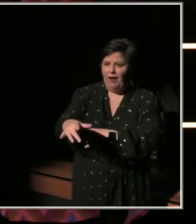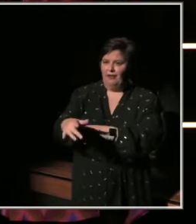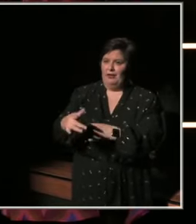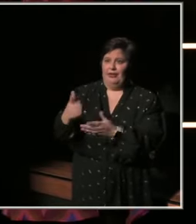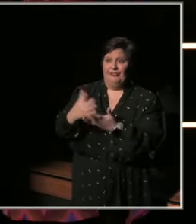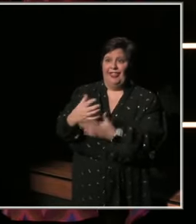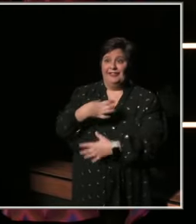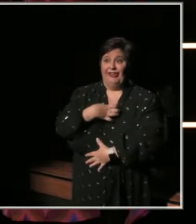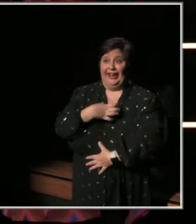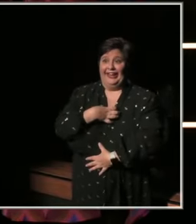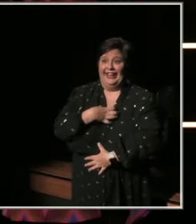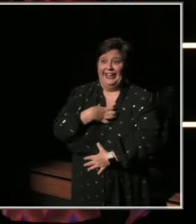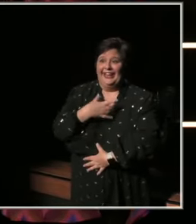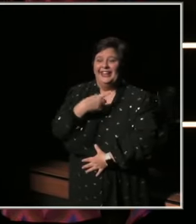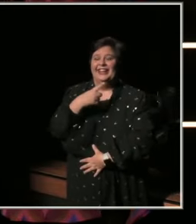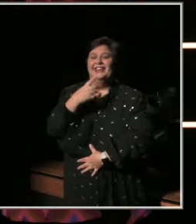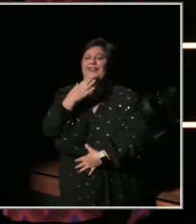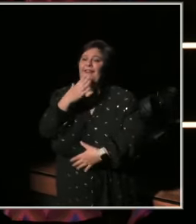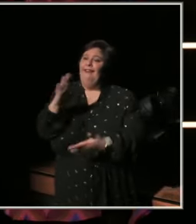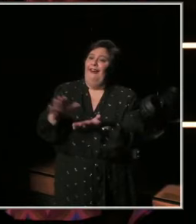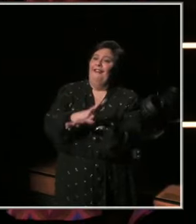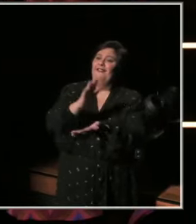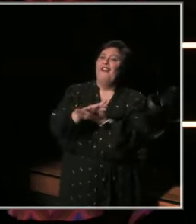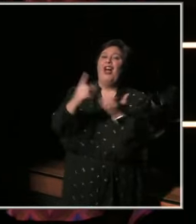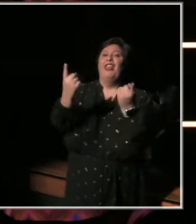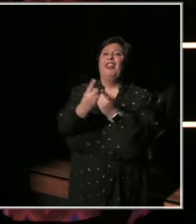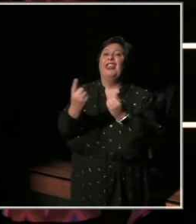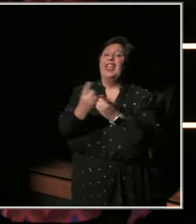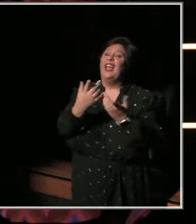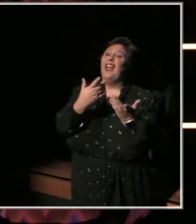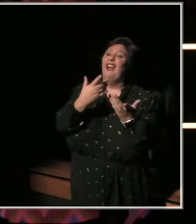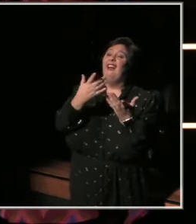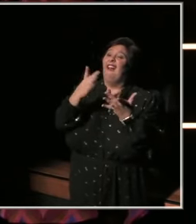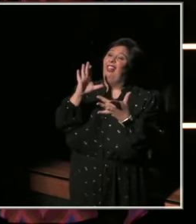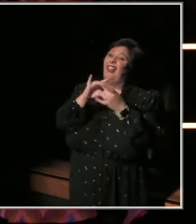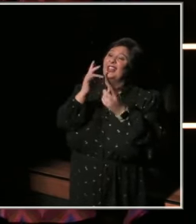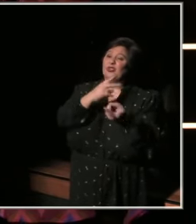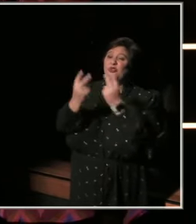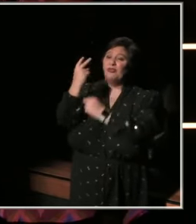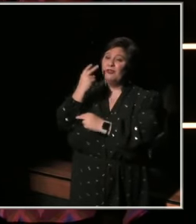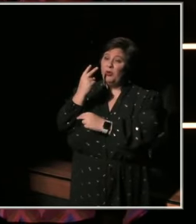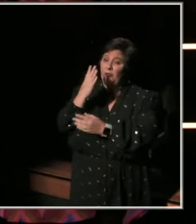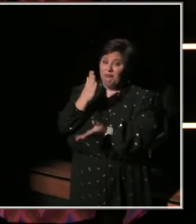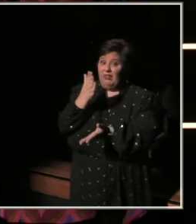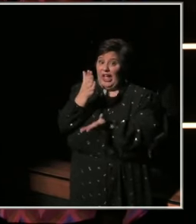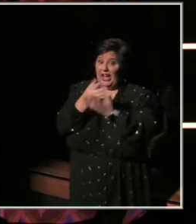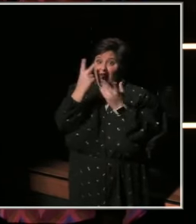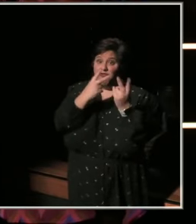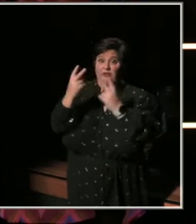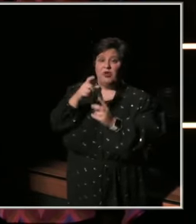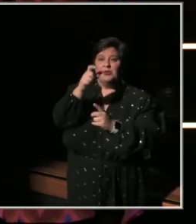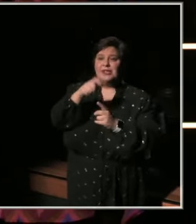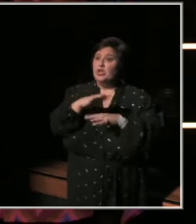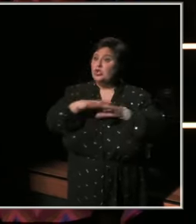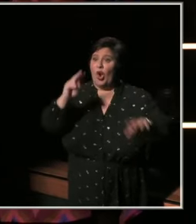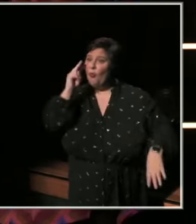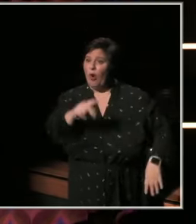terrifying. One of the fun things, I suppose, about one of our reviews was actually that the reviewer just said,